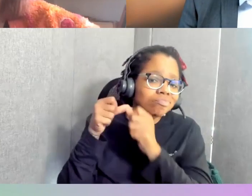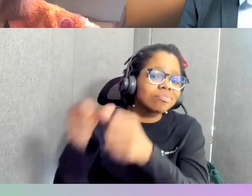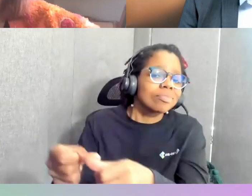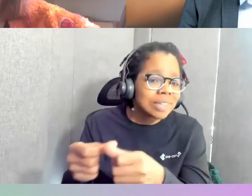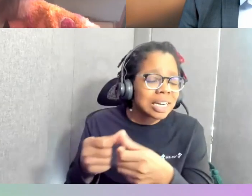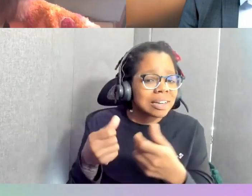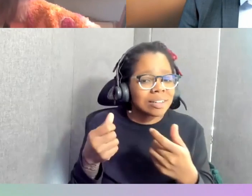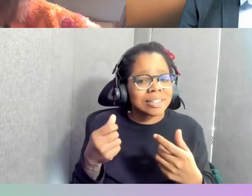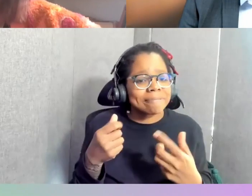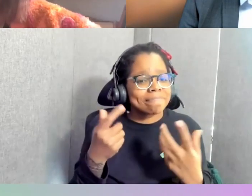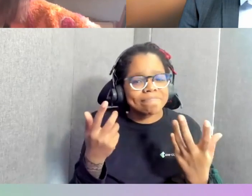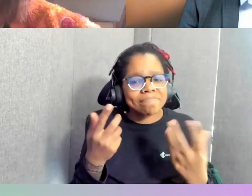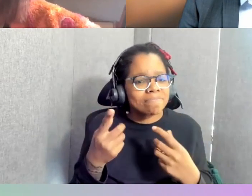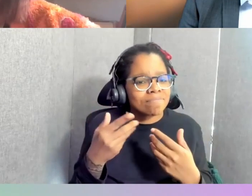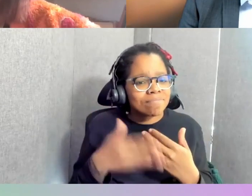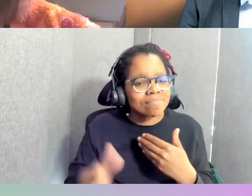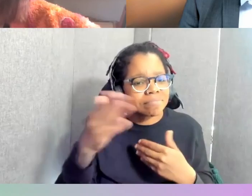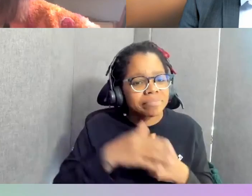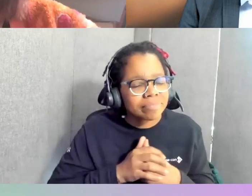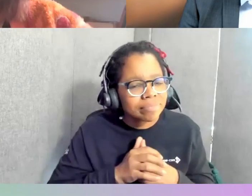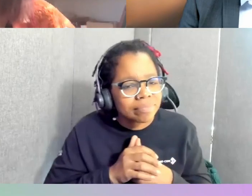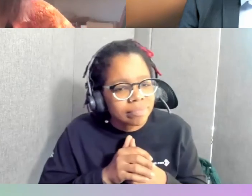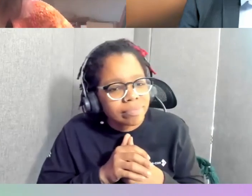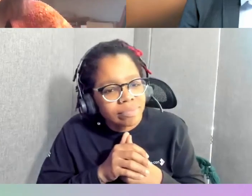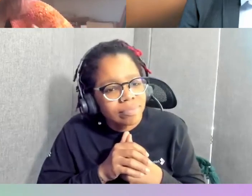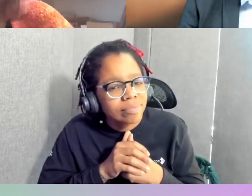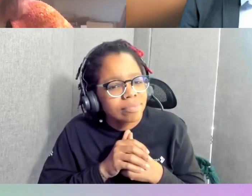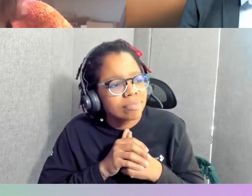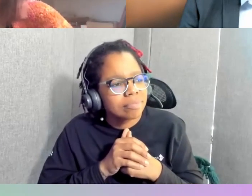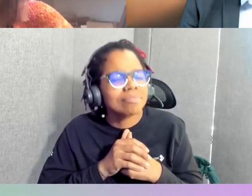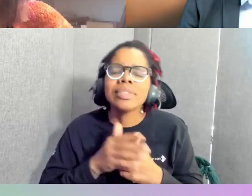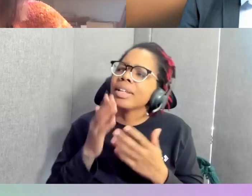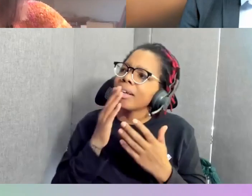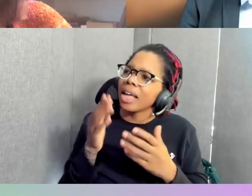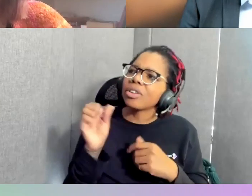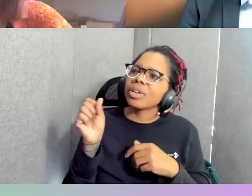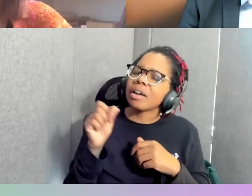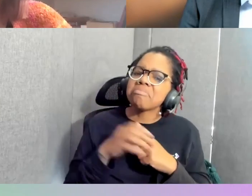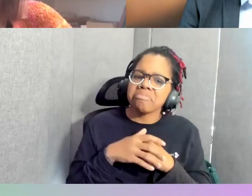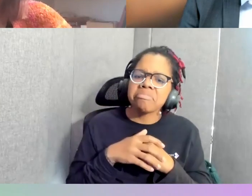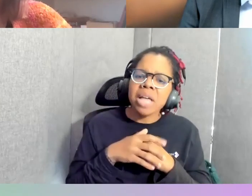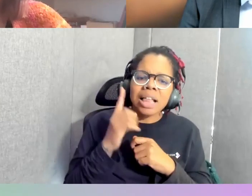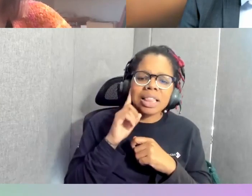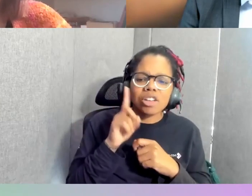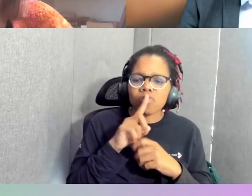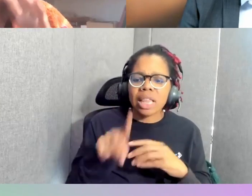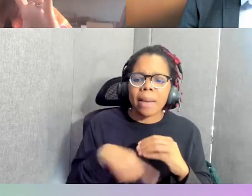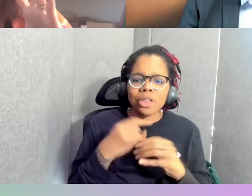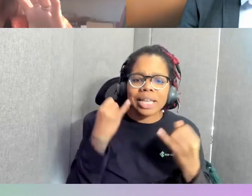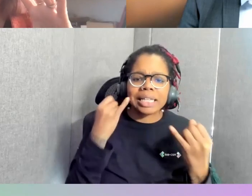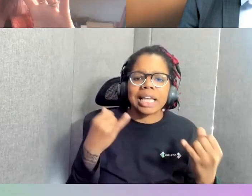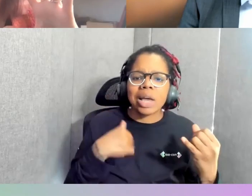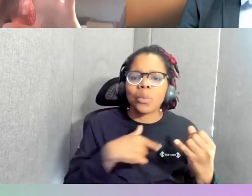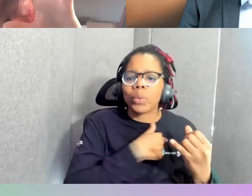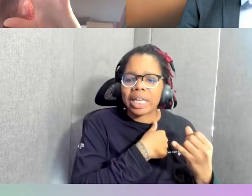that we hold dear as we go throughout AXCON? Thank you. Yeah, I think that it's really about the idea that